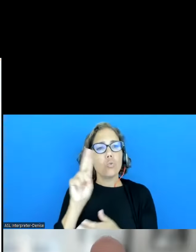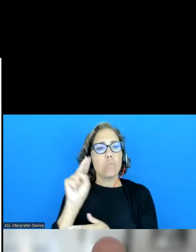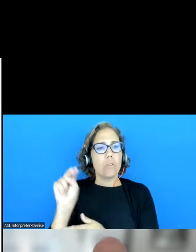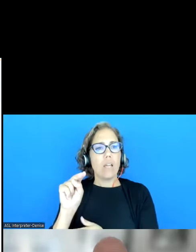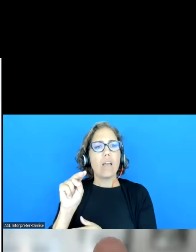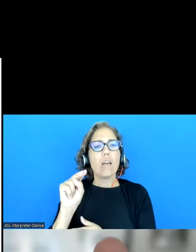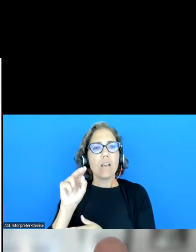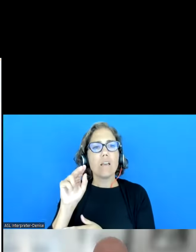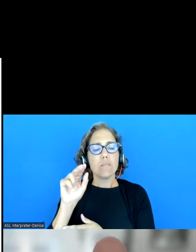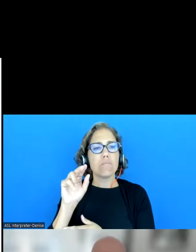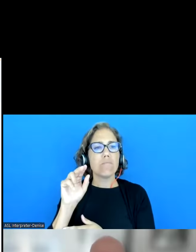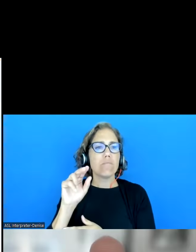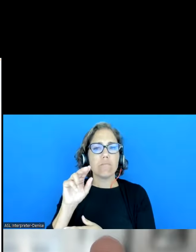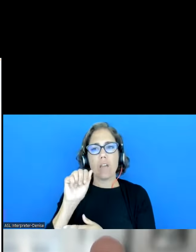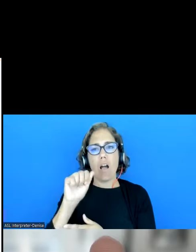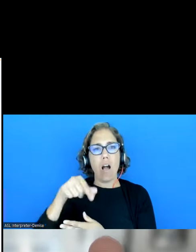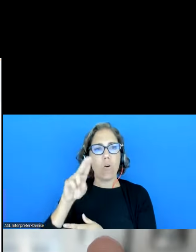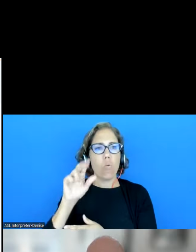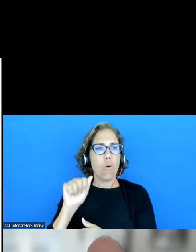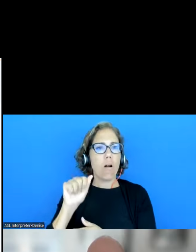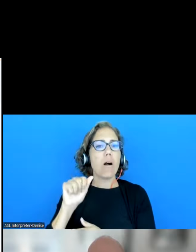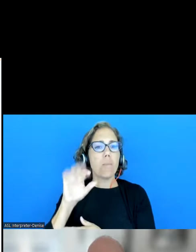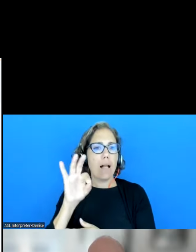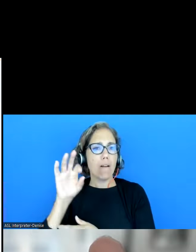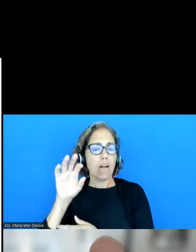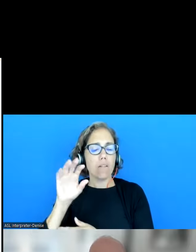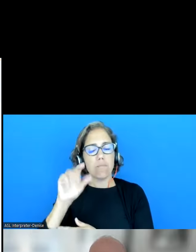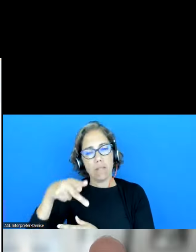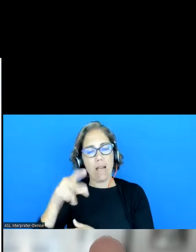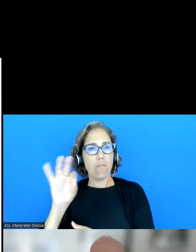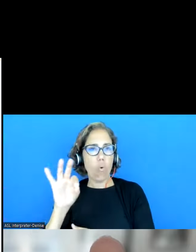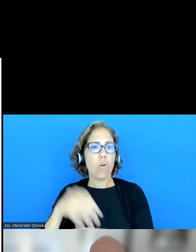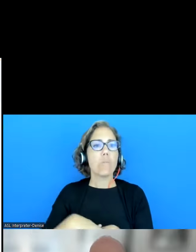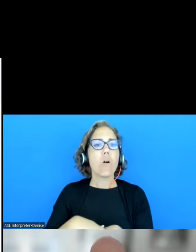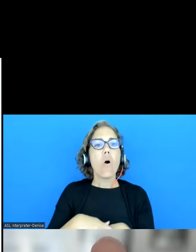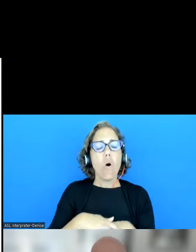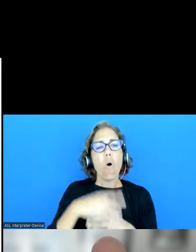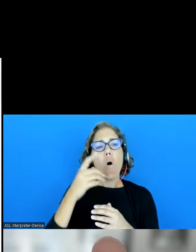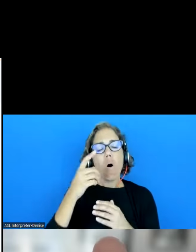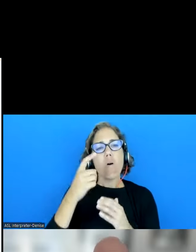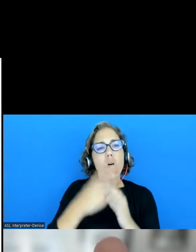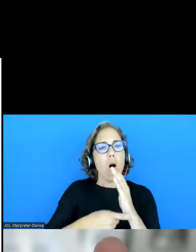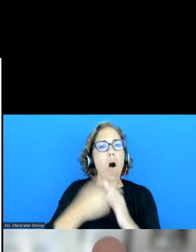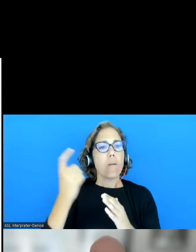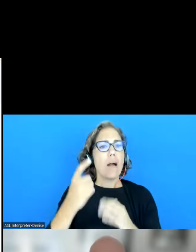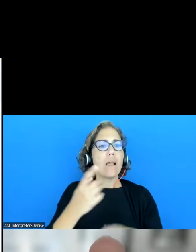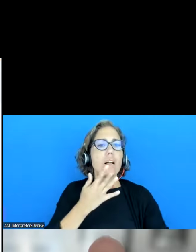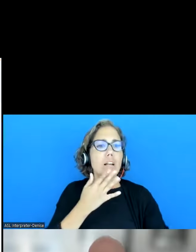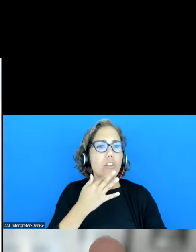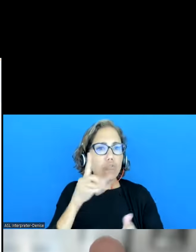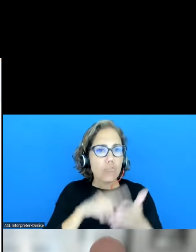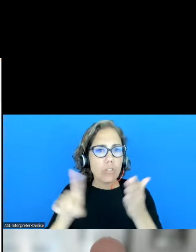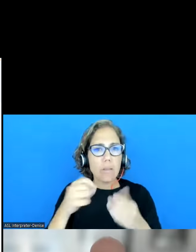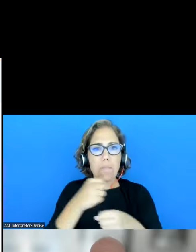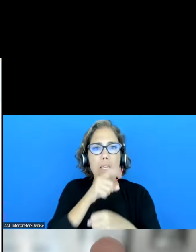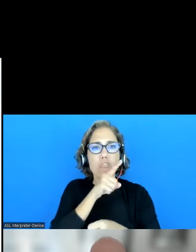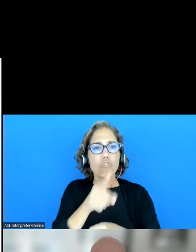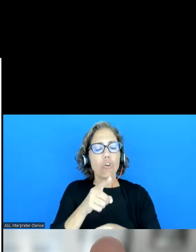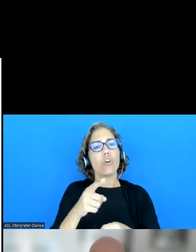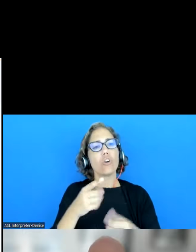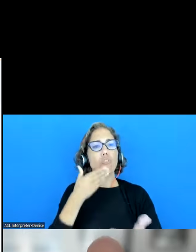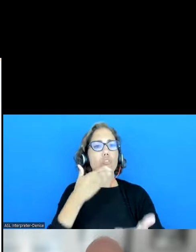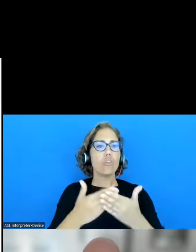that. There are tools like color contrast checkers. There's a number of those that are out there in the world to help you make sure you have good color contrast